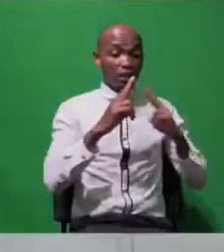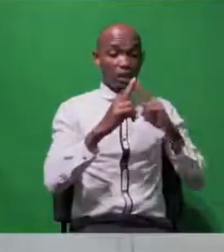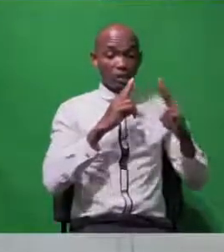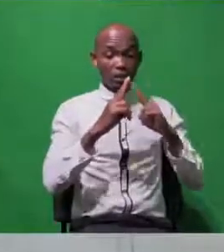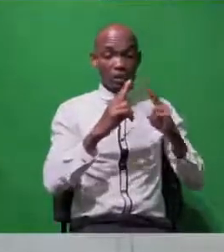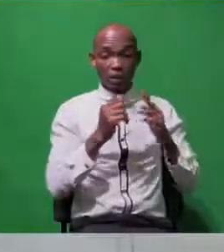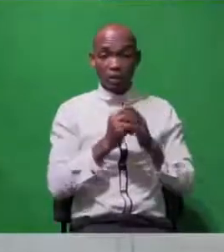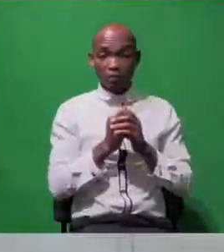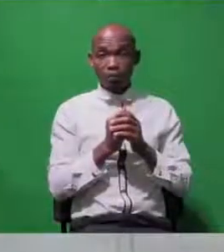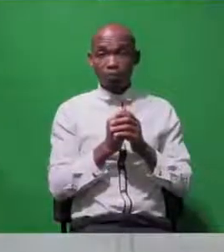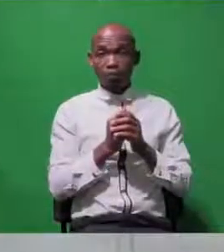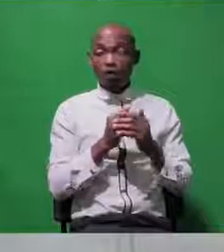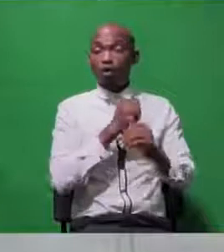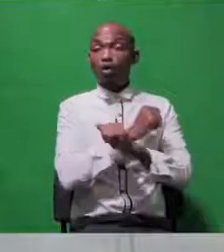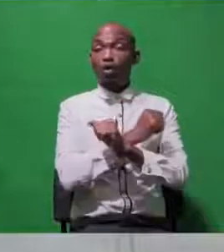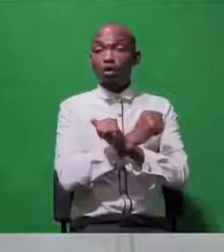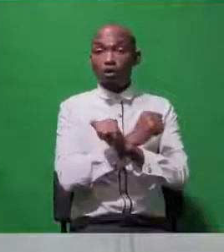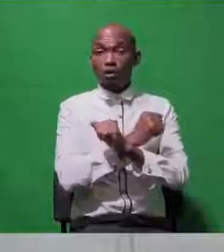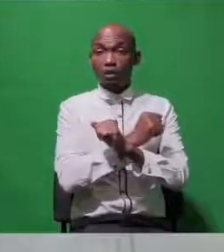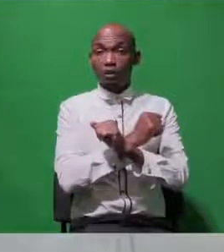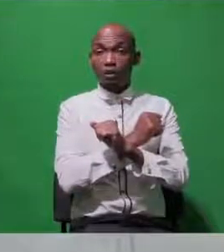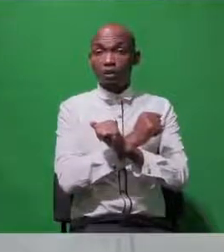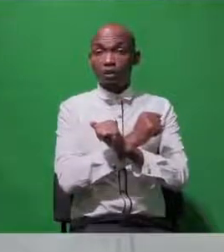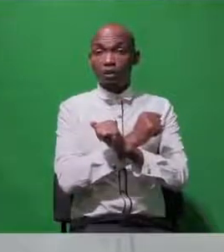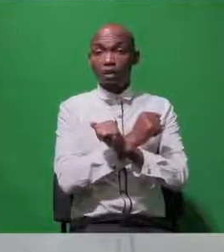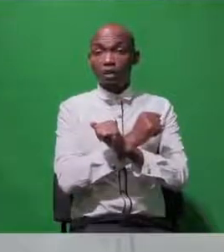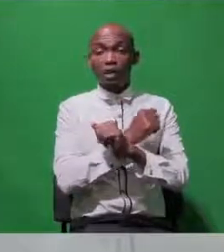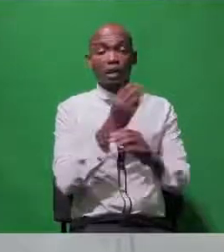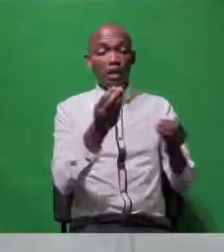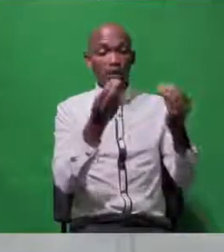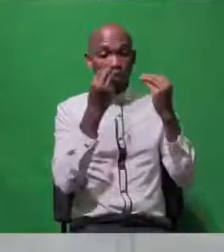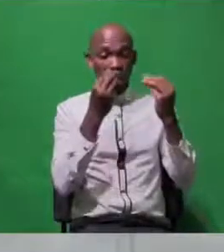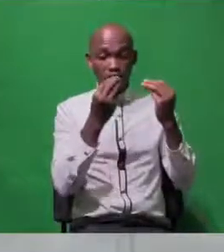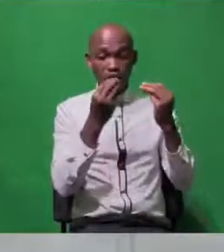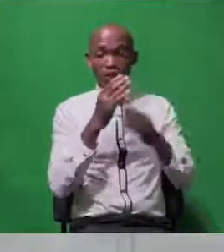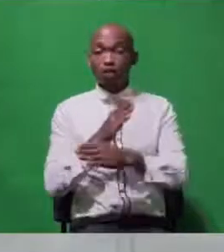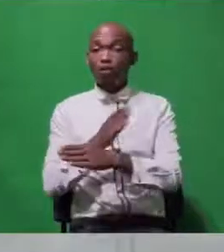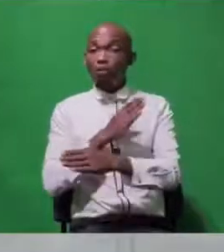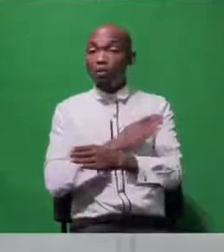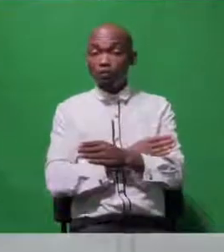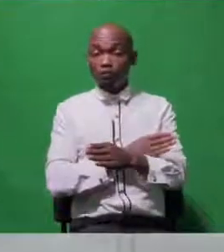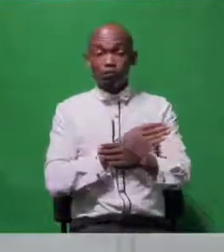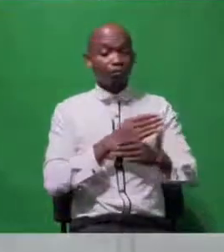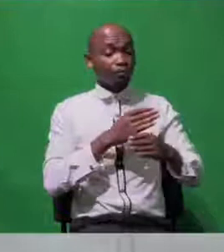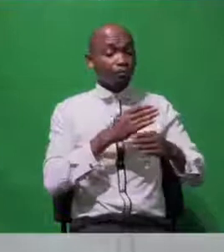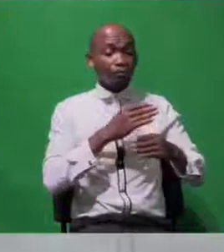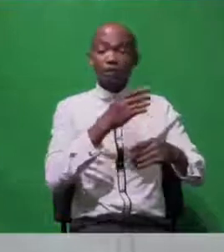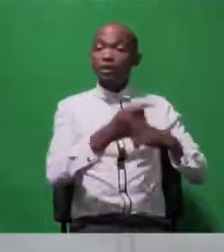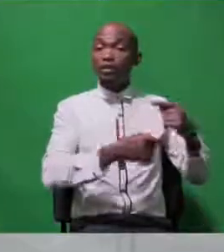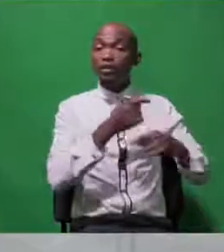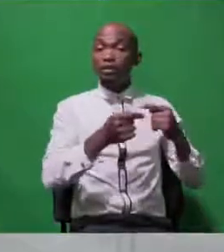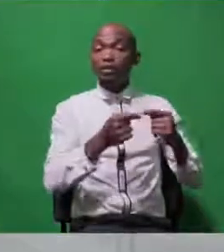colonial education. But before proceeding or going to the colonial education, let